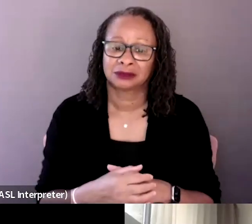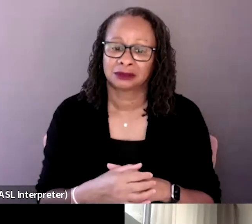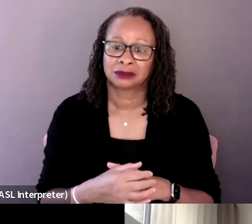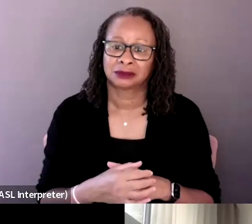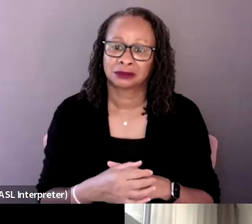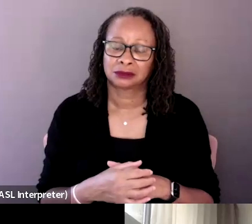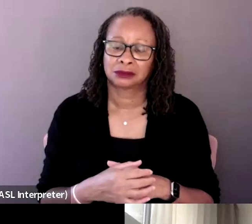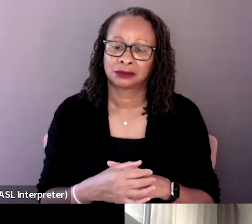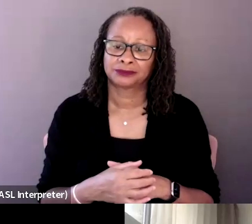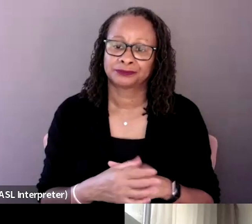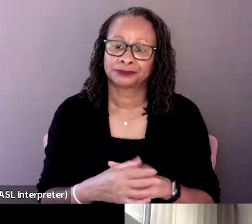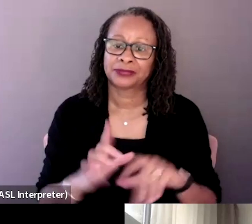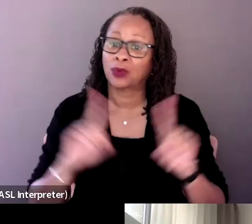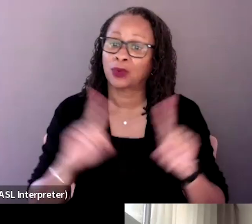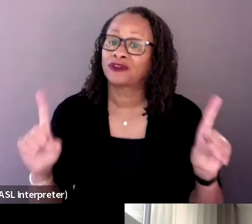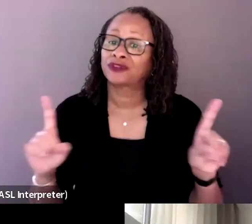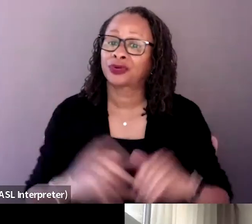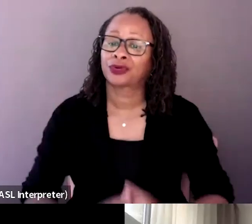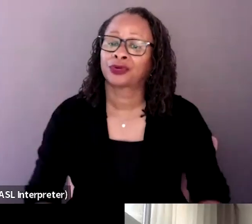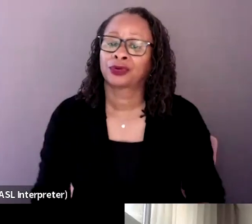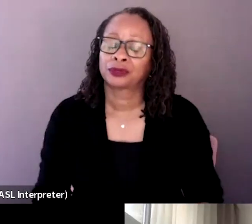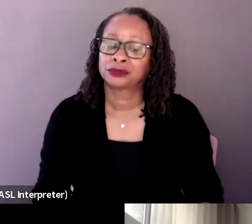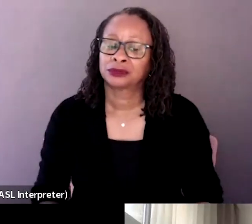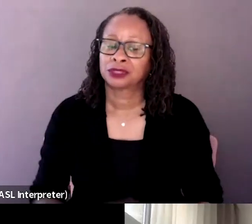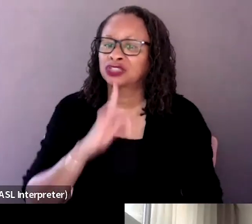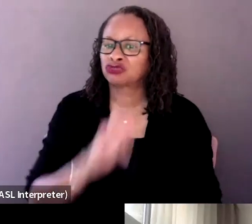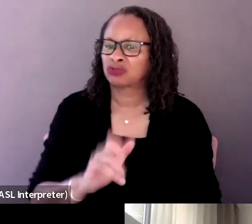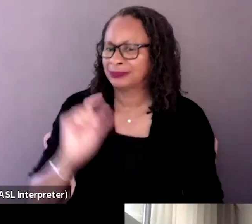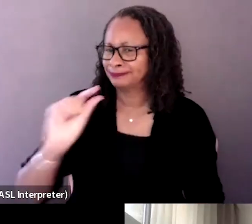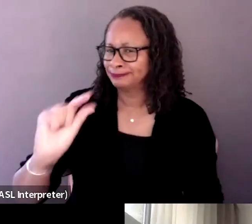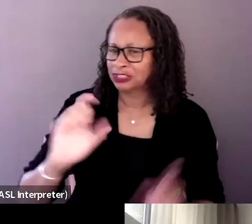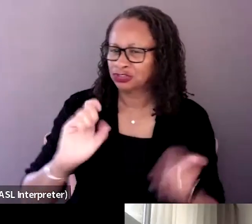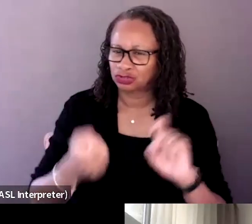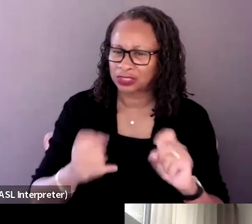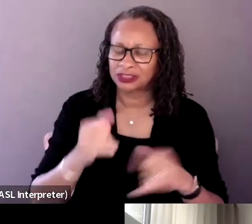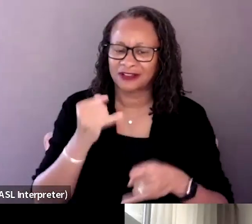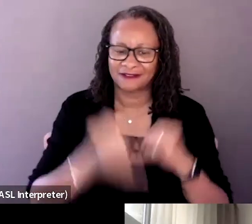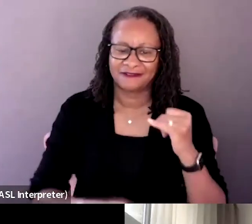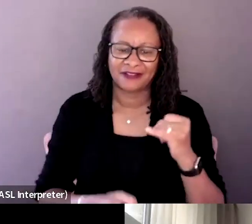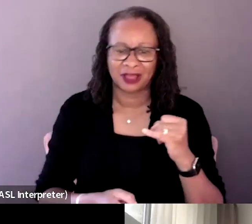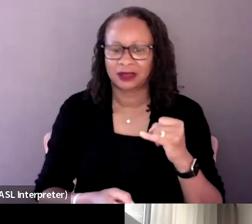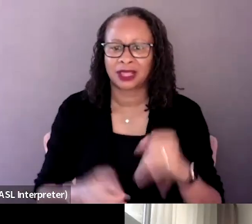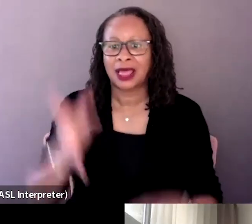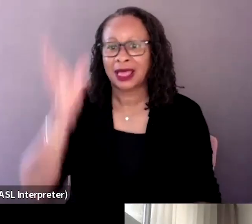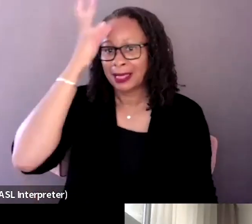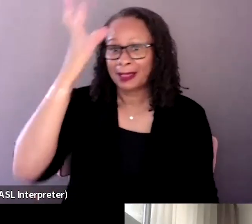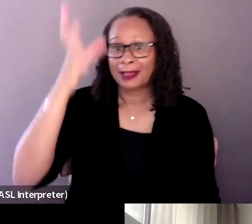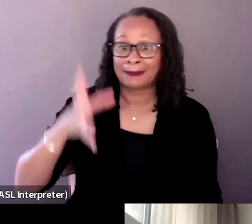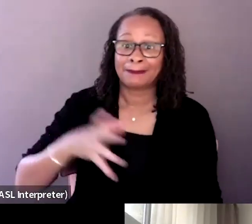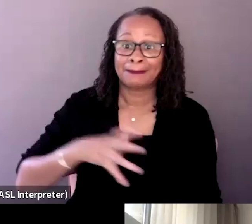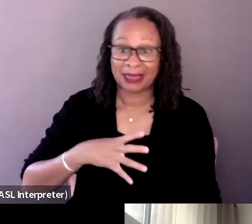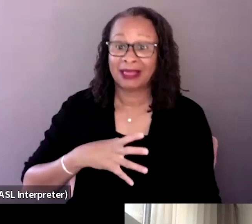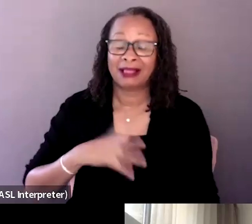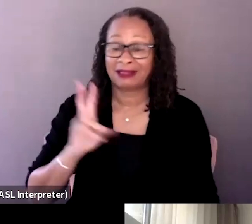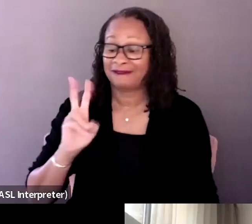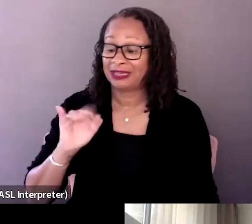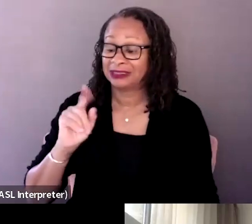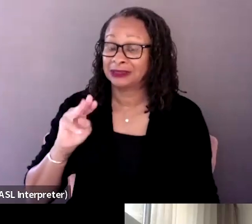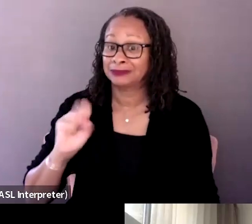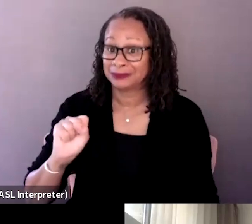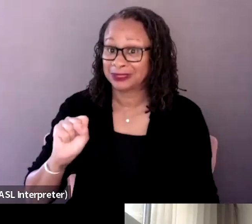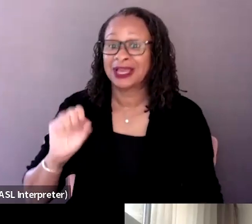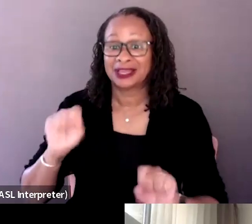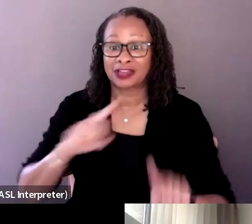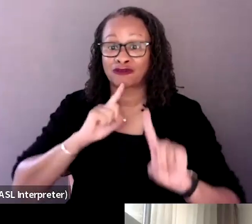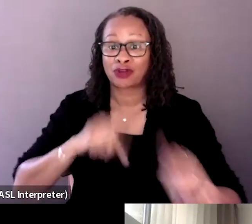but it was really minor change that finally male victim can report the rape. Wow. So